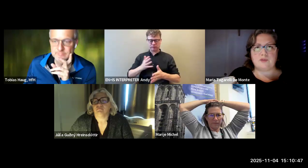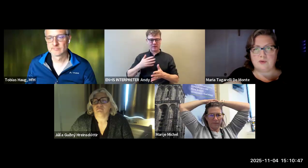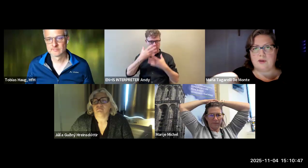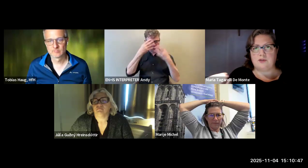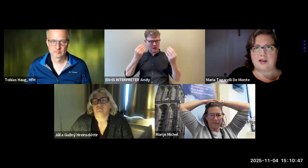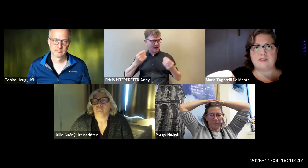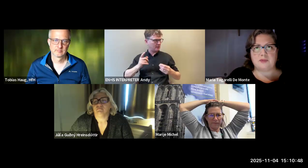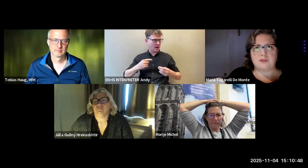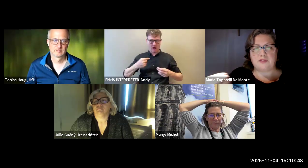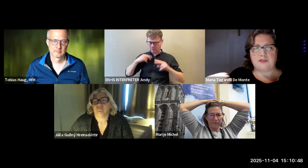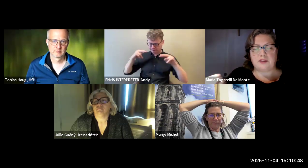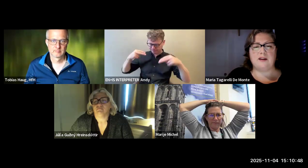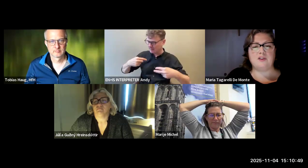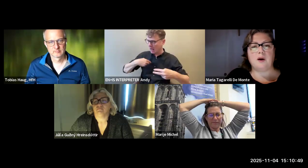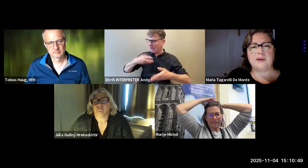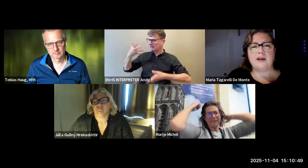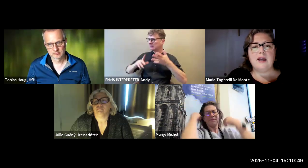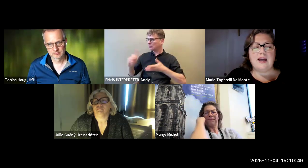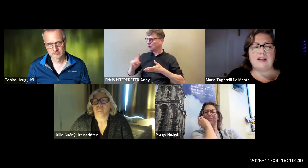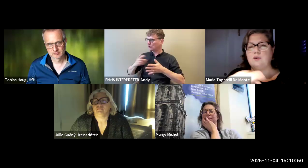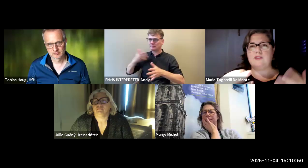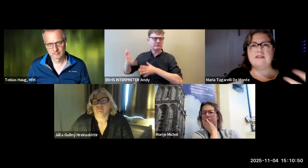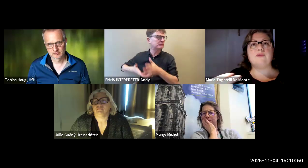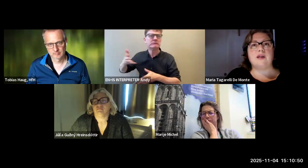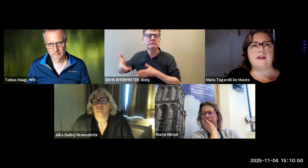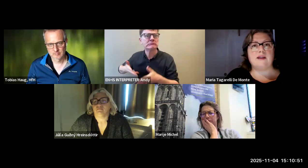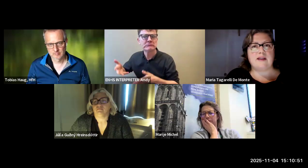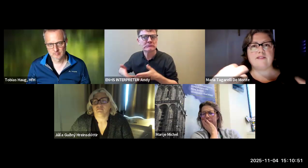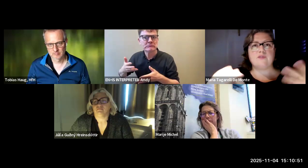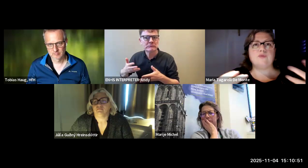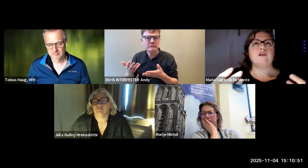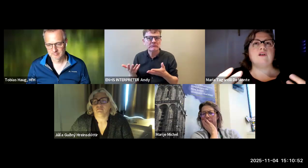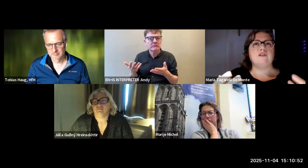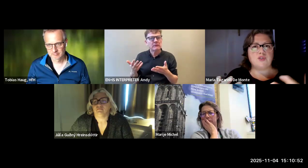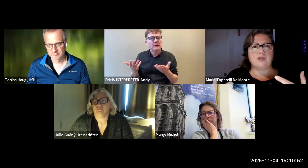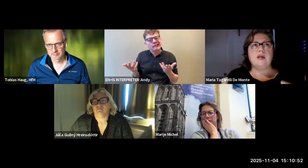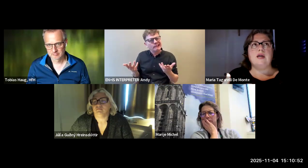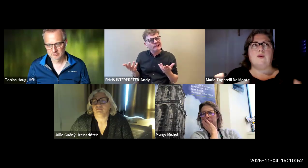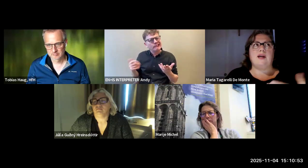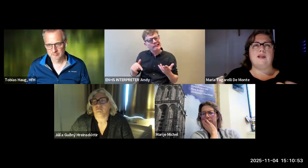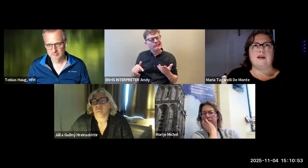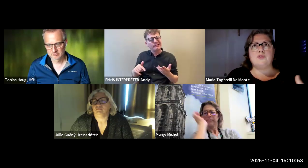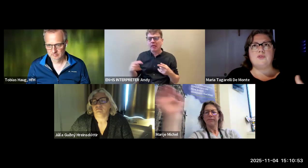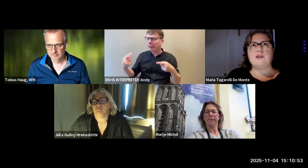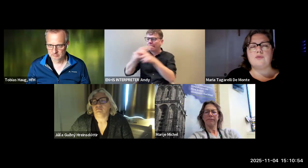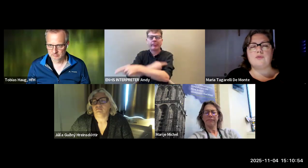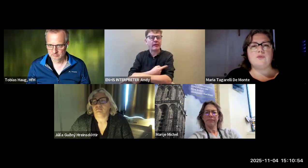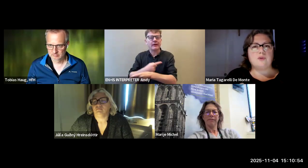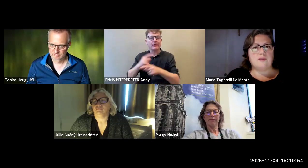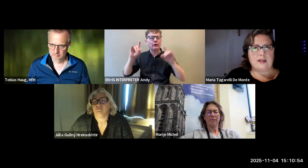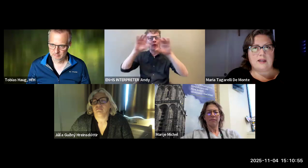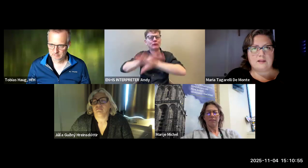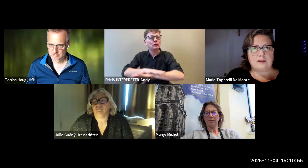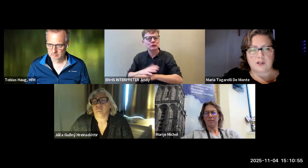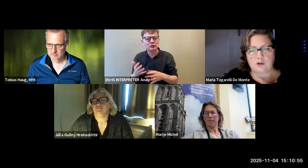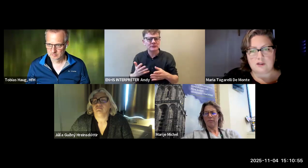has been used to address a specific topic. And so this creates as to the confusion when trying